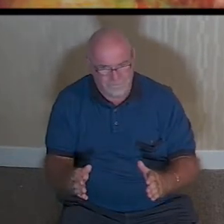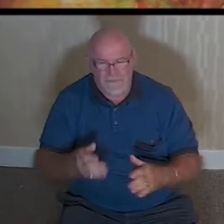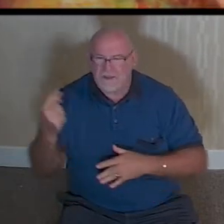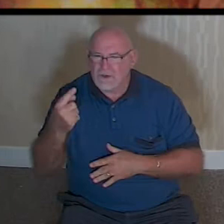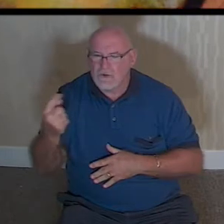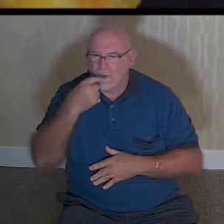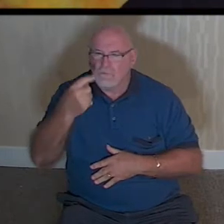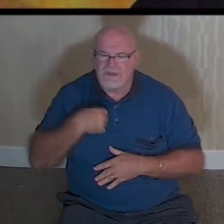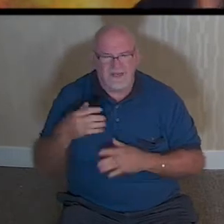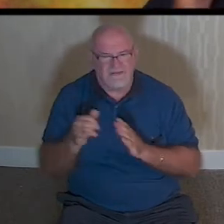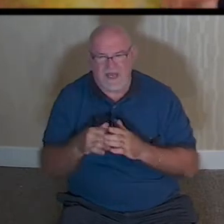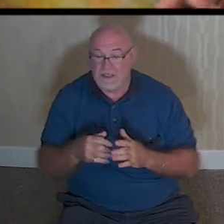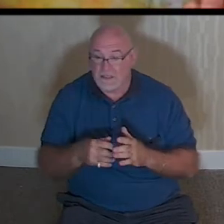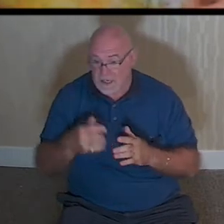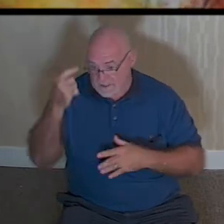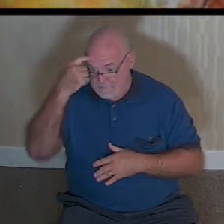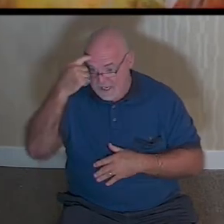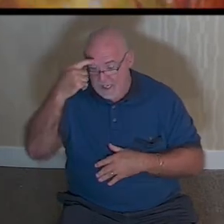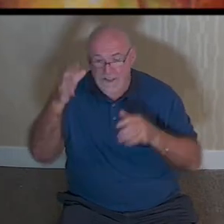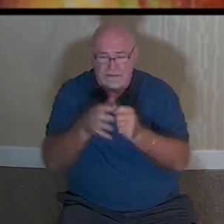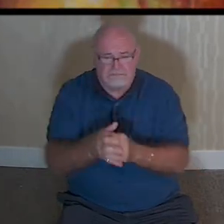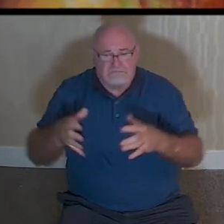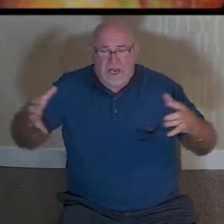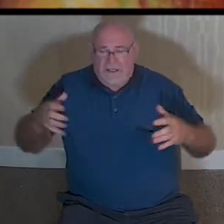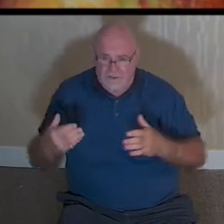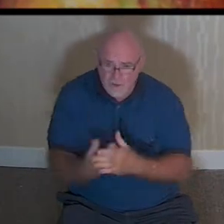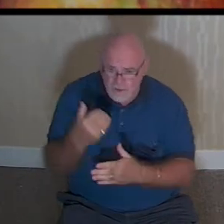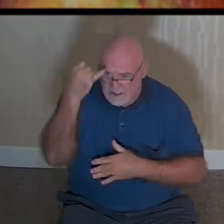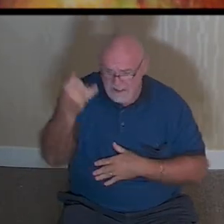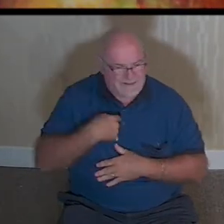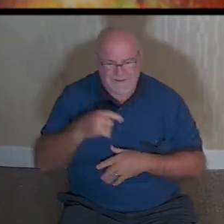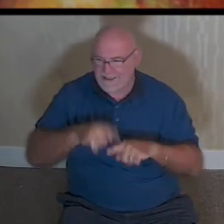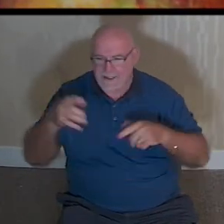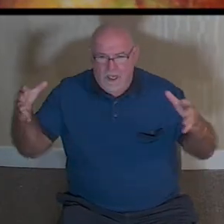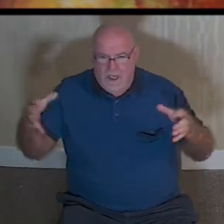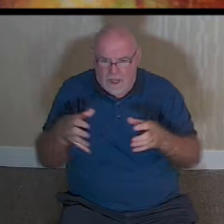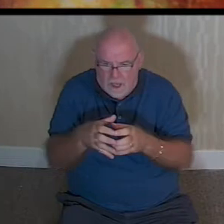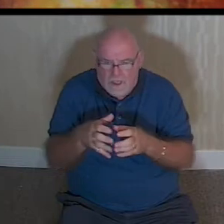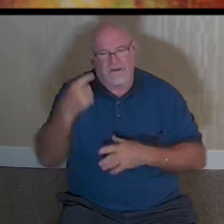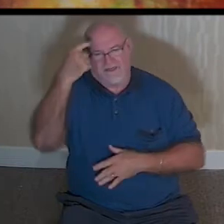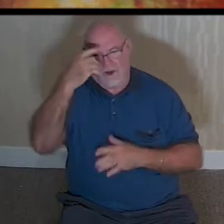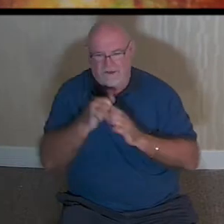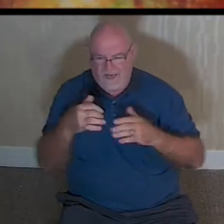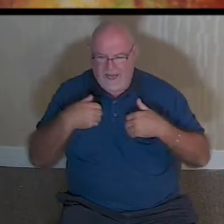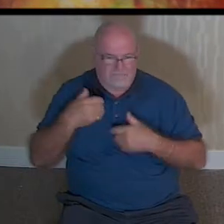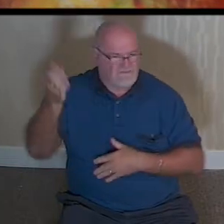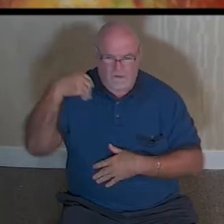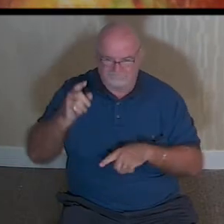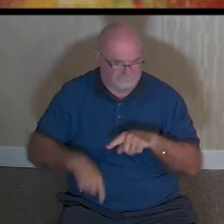said that once the mind is expanded by a new idea, it can't return to the thoughts it had